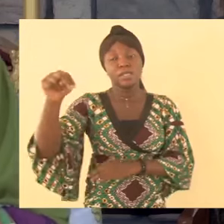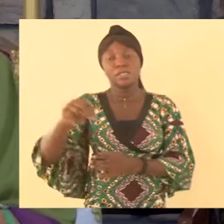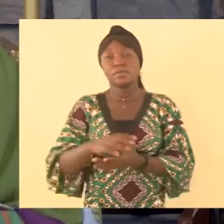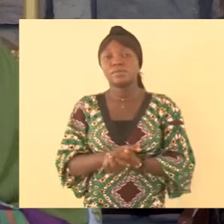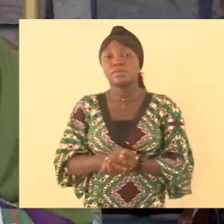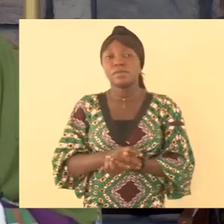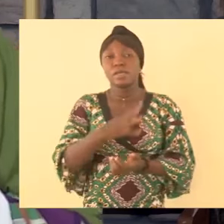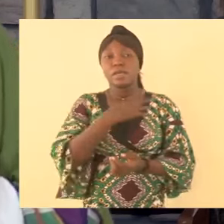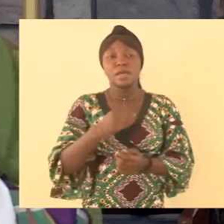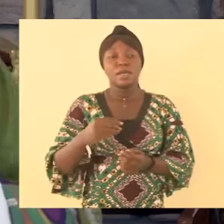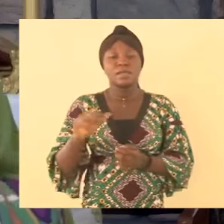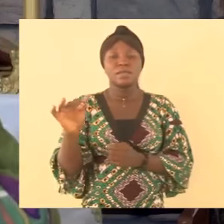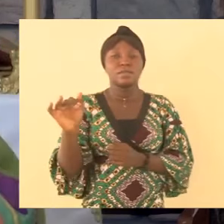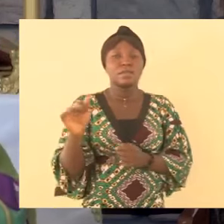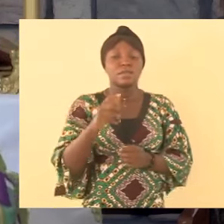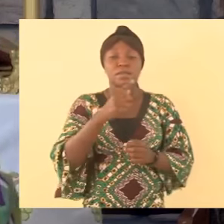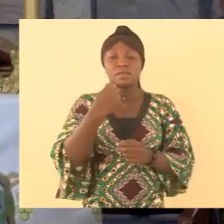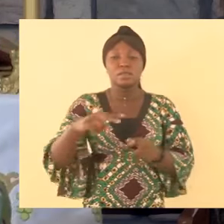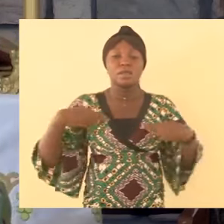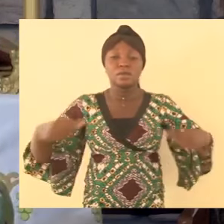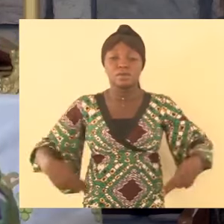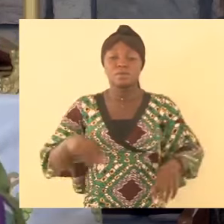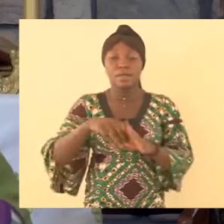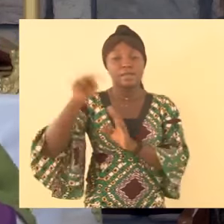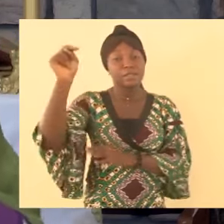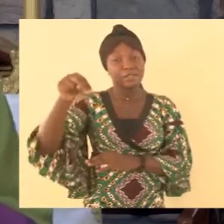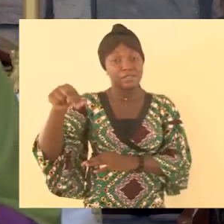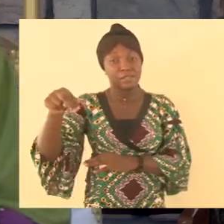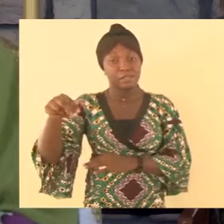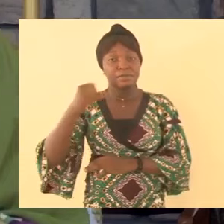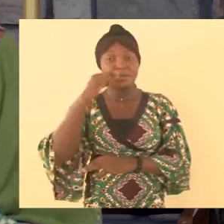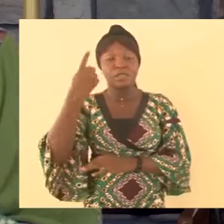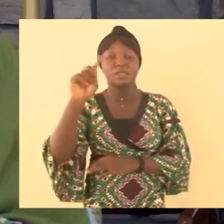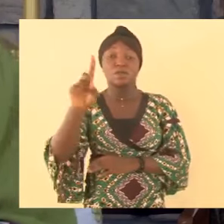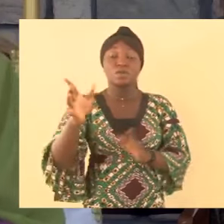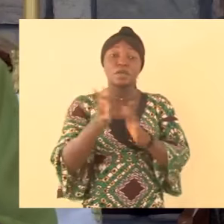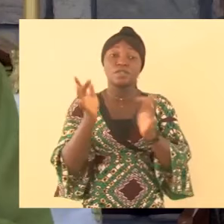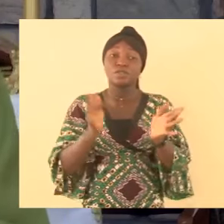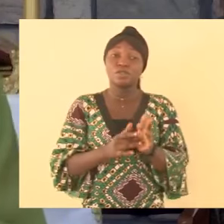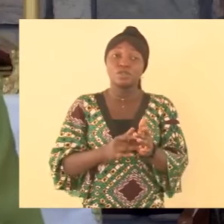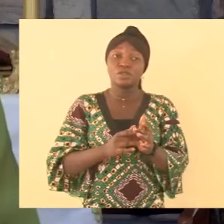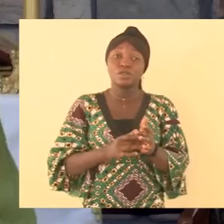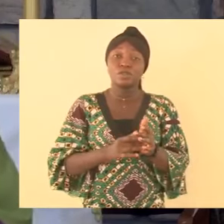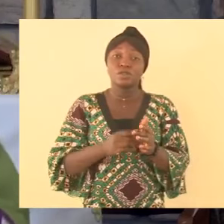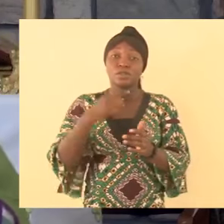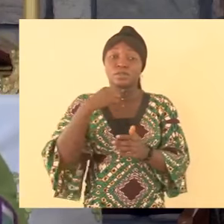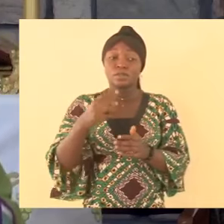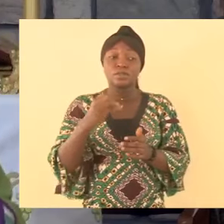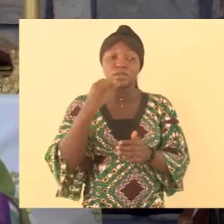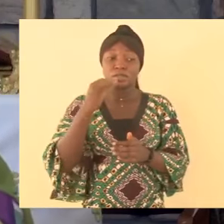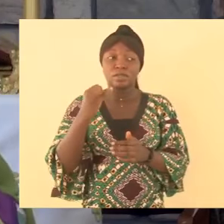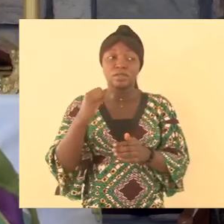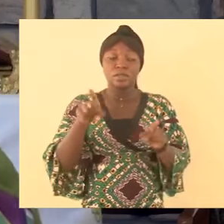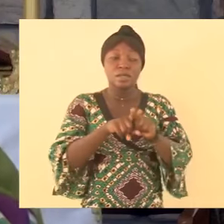need. And the human being in need is the one Jesus refers to when he